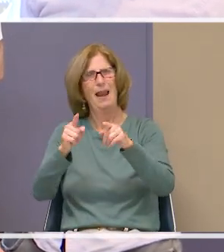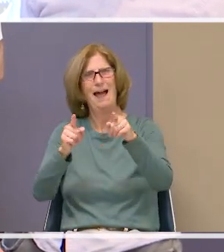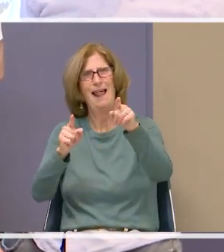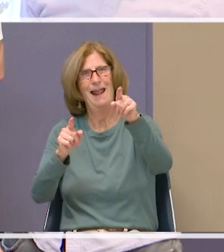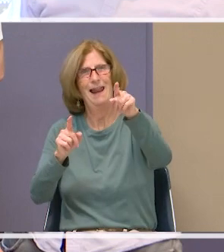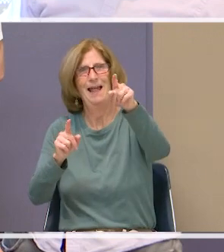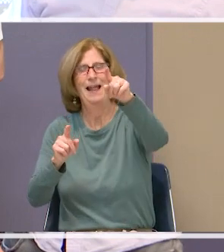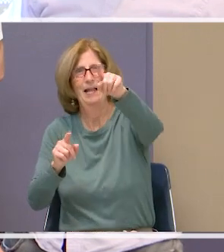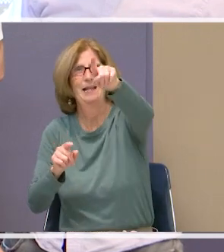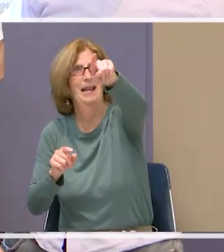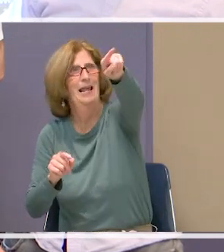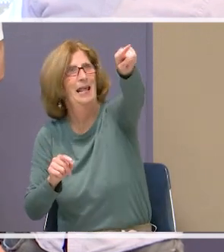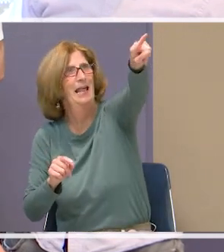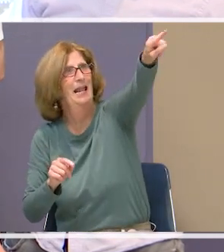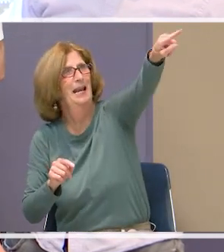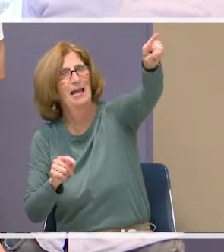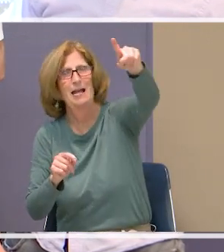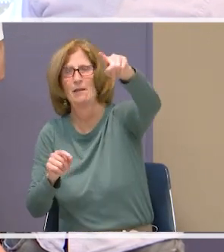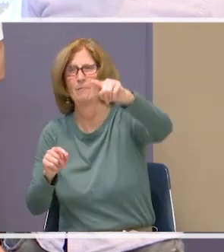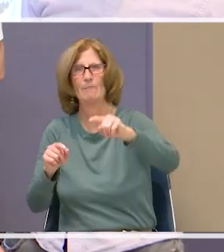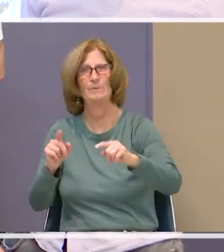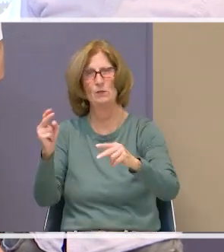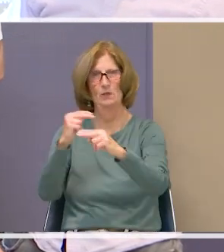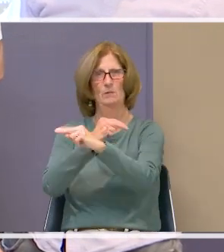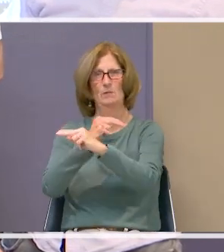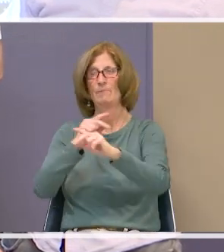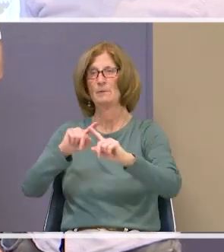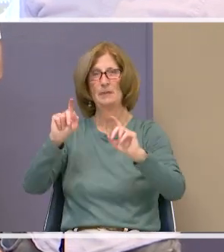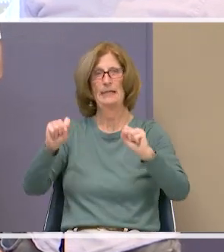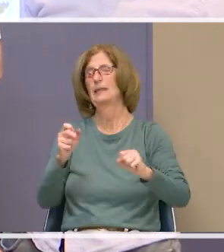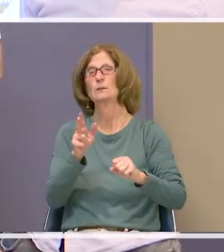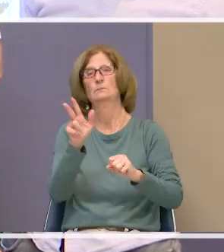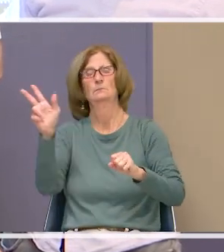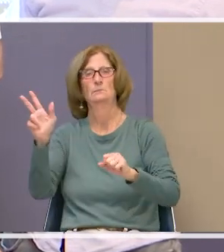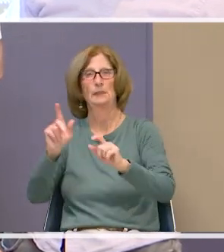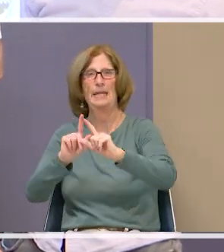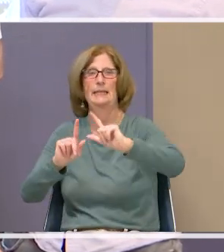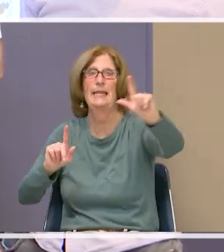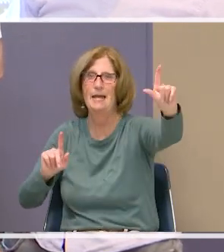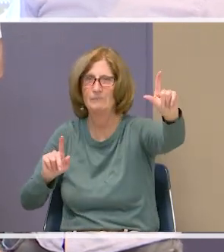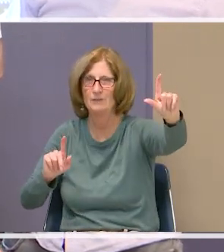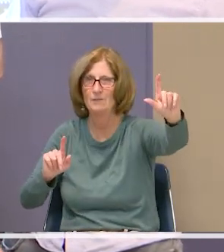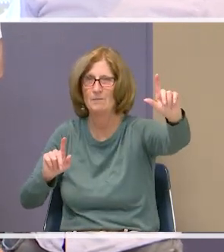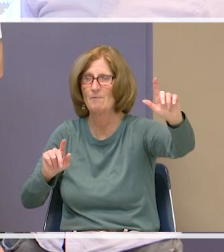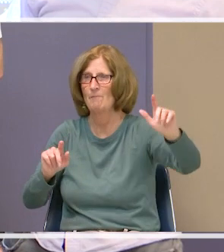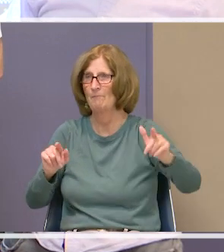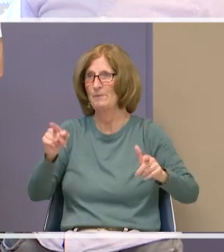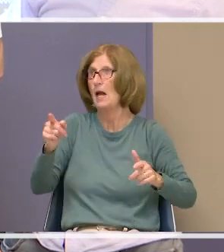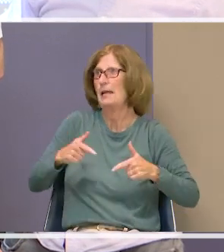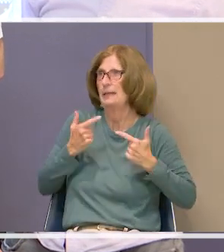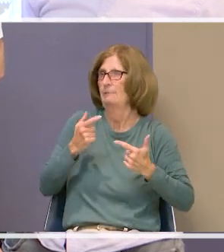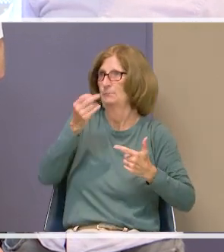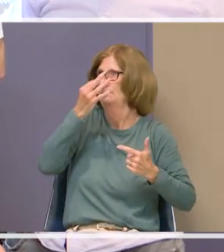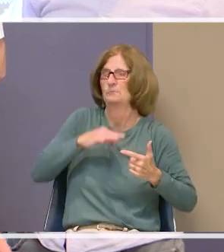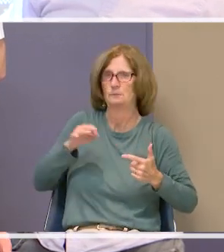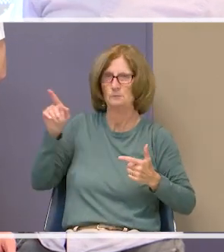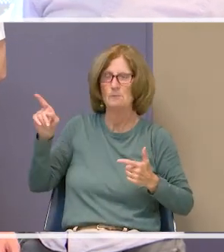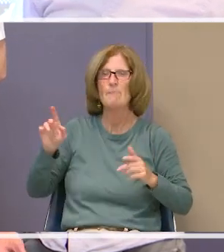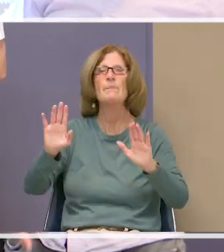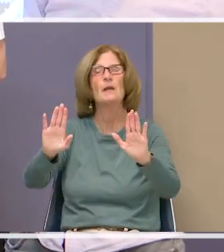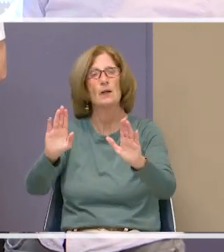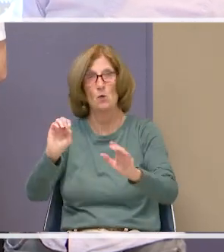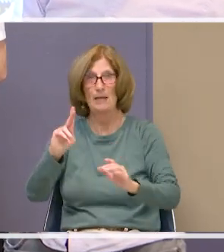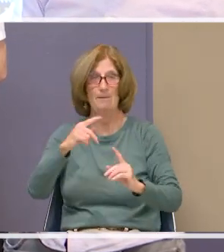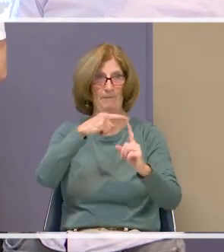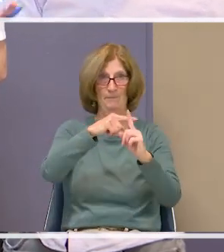Avenue to get onto the Parkway, whereas I could go up and make a left turn? Because I live right near there. The trade-offs